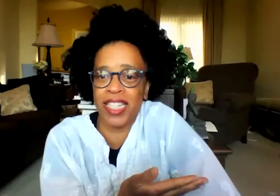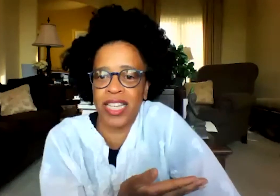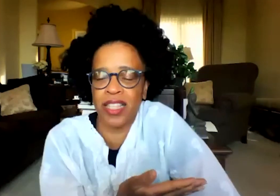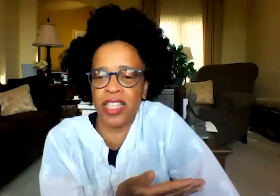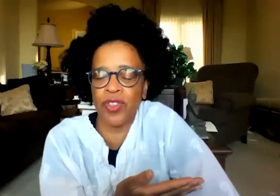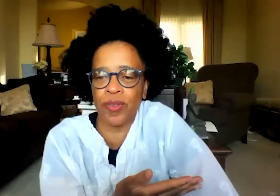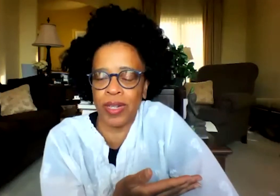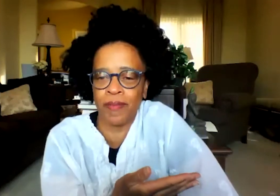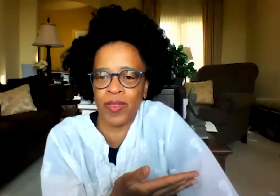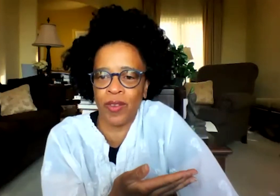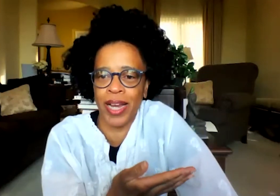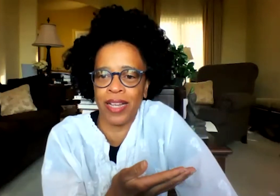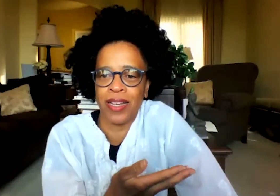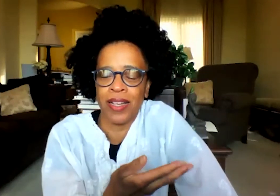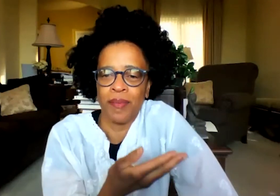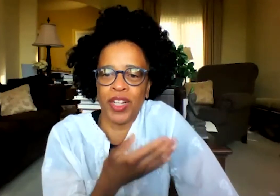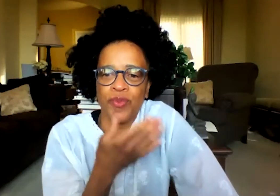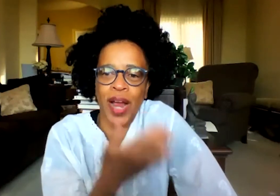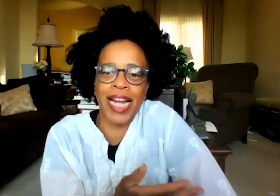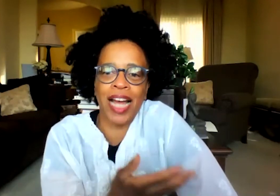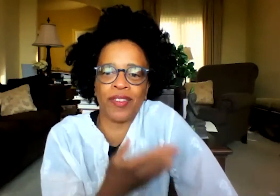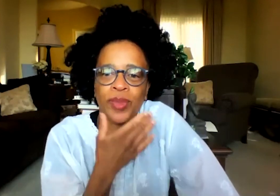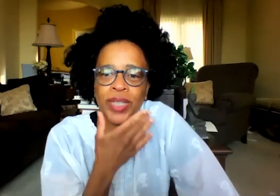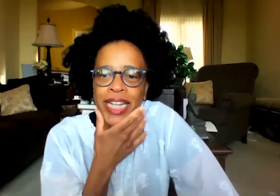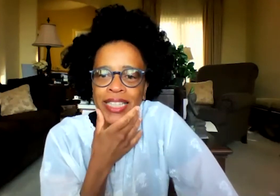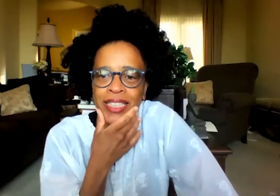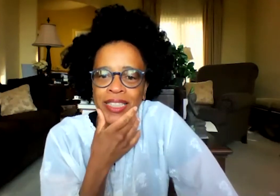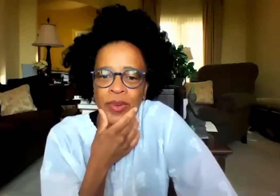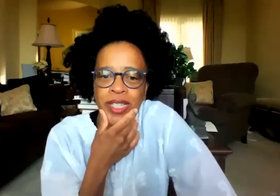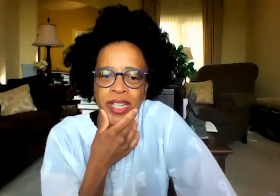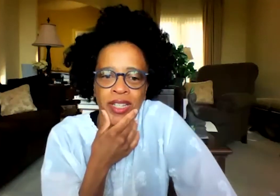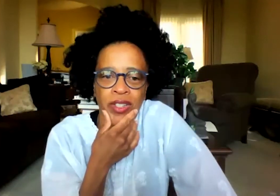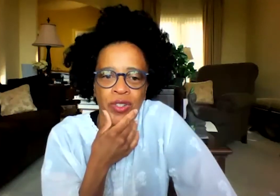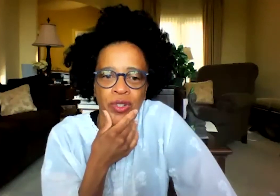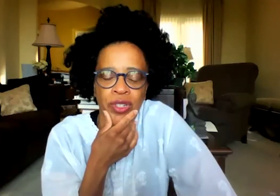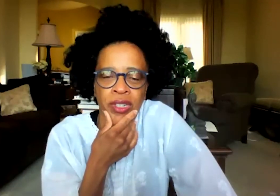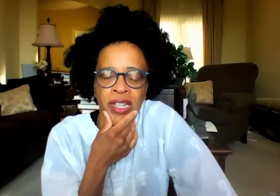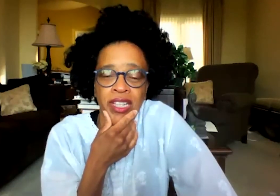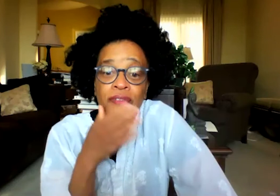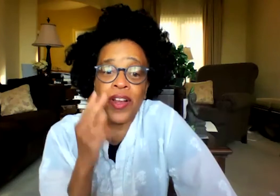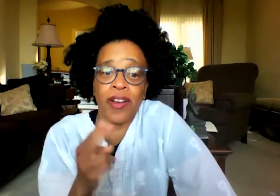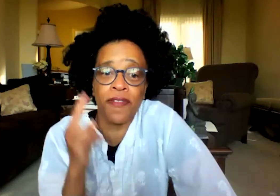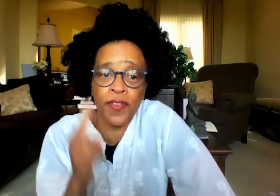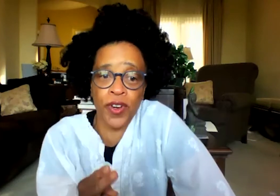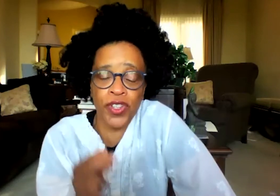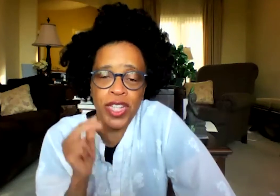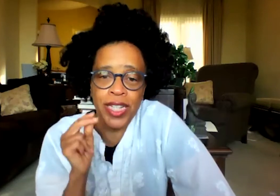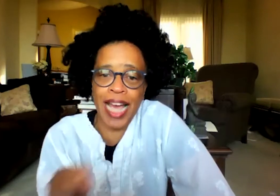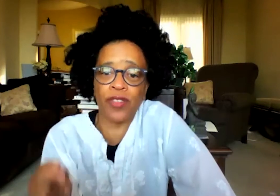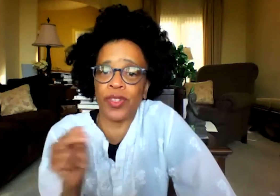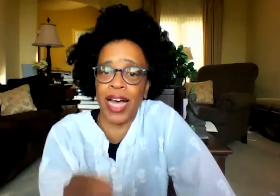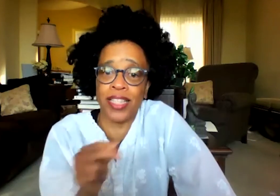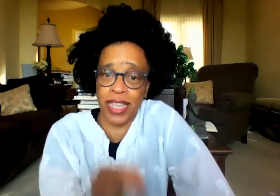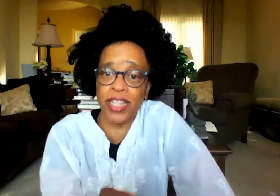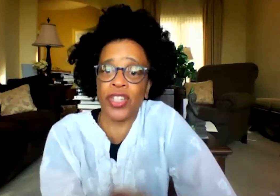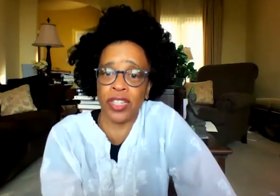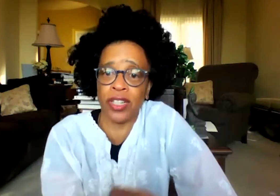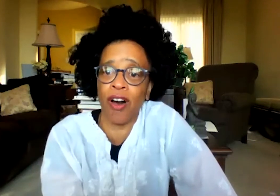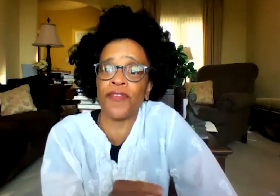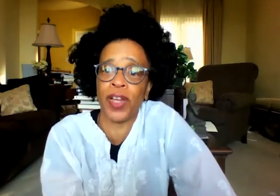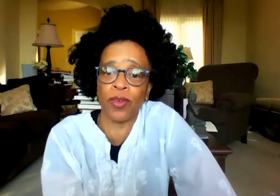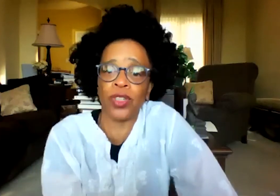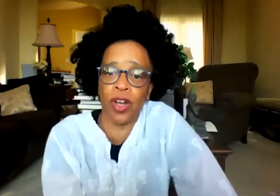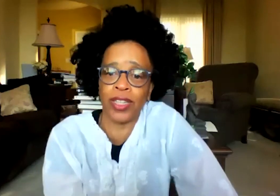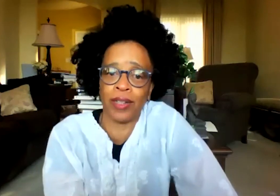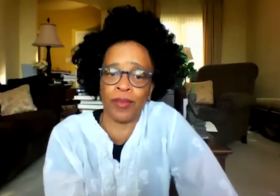the 18th century, right? Because right after we enacted the US Constitution, the very first naturalization